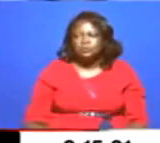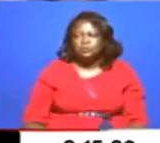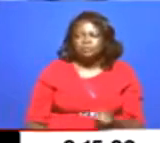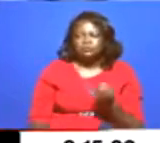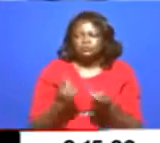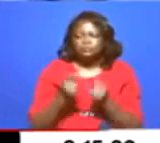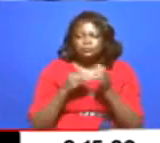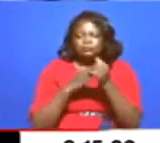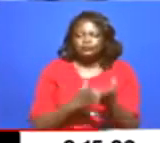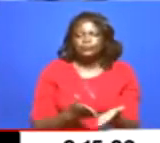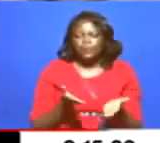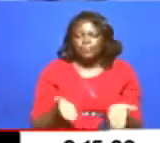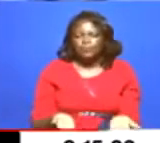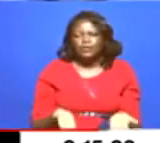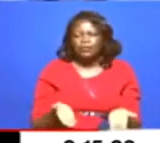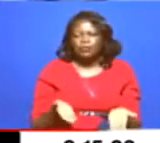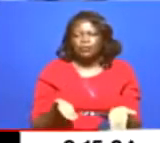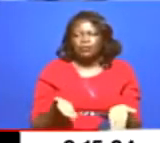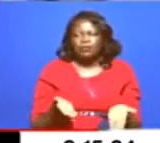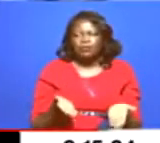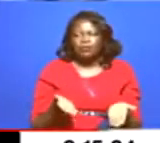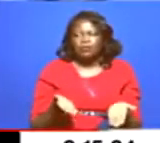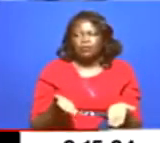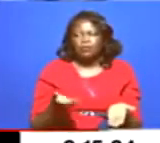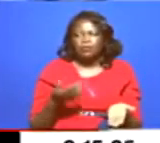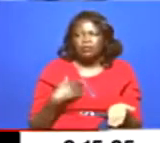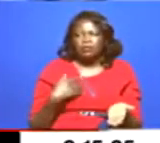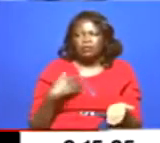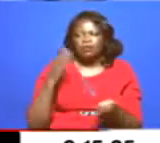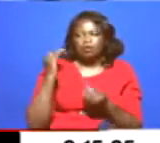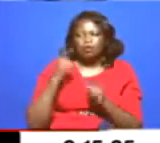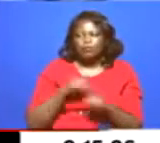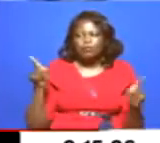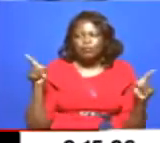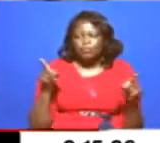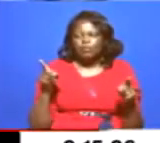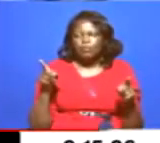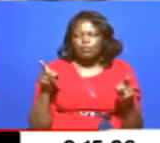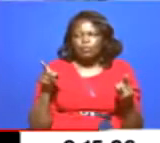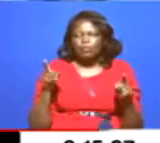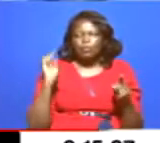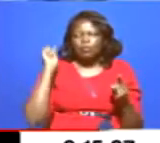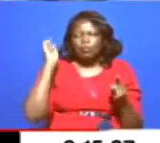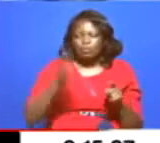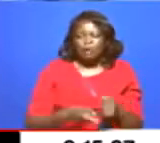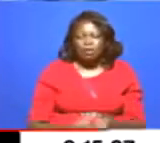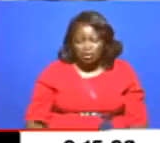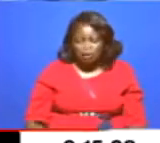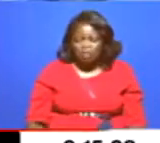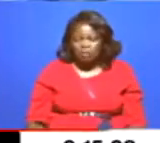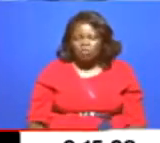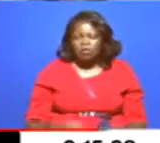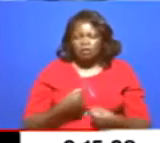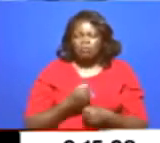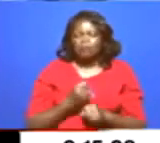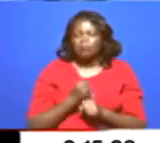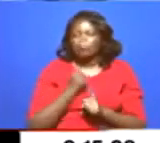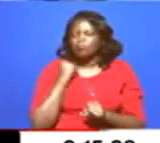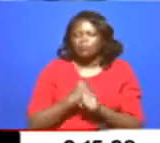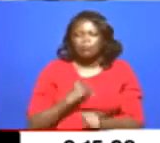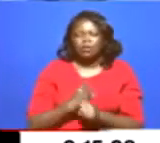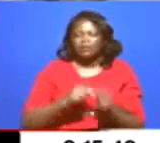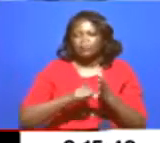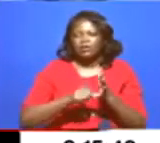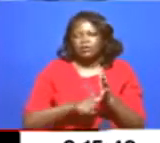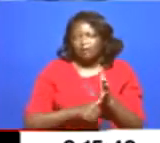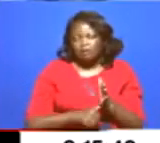leaders here, I hope you will make every effort